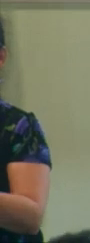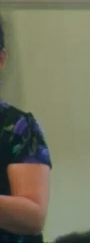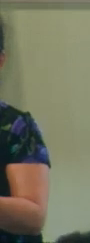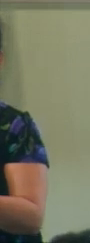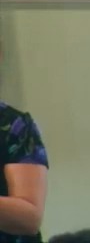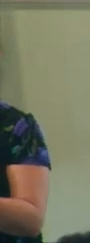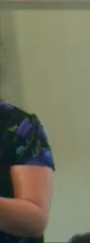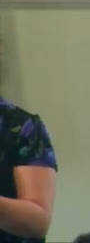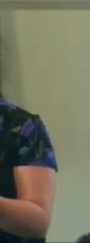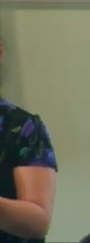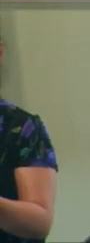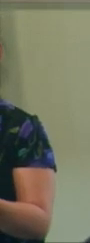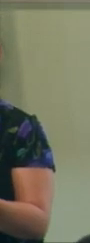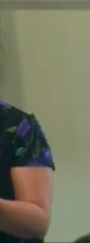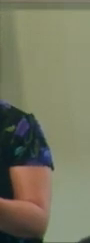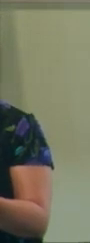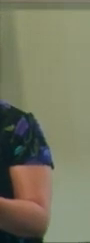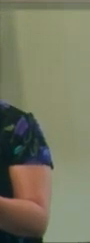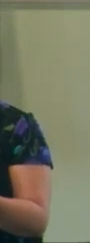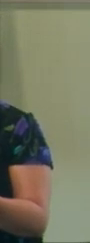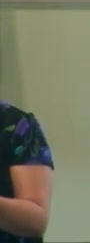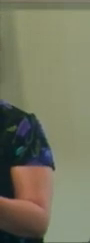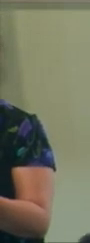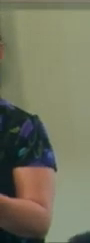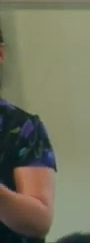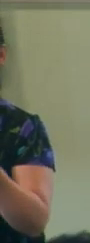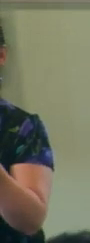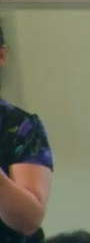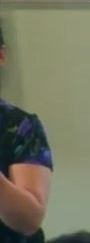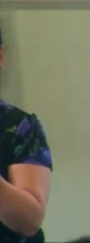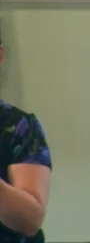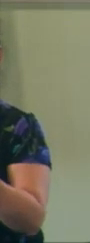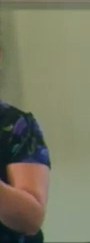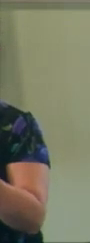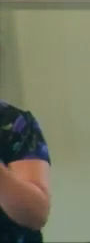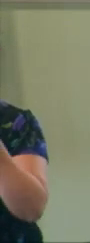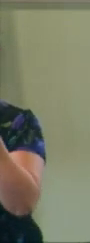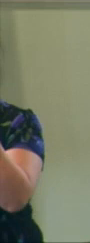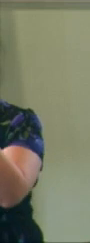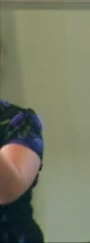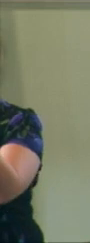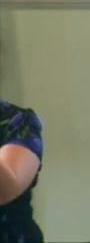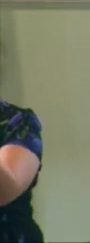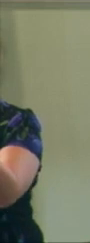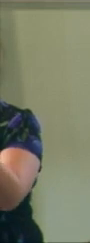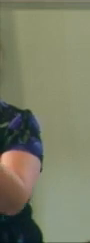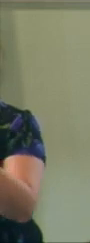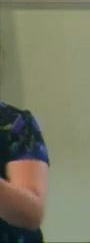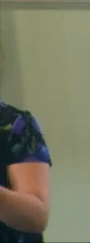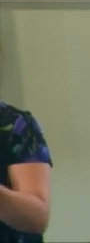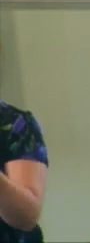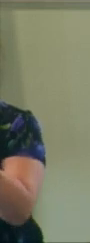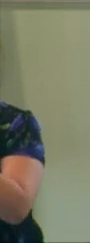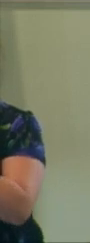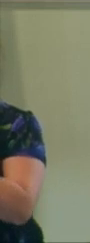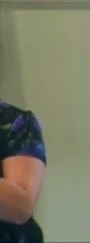Why should I gain from his reward?